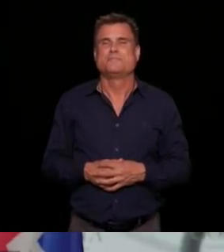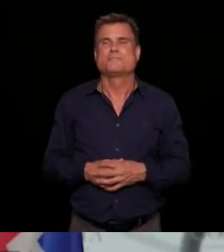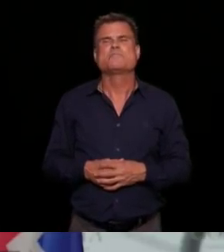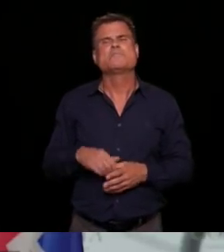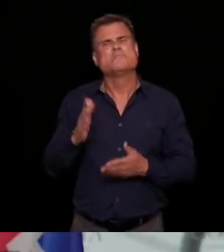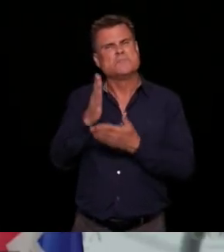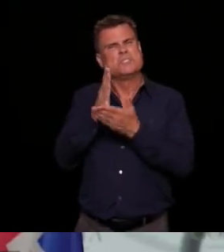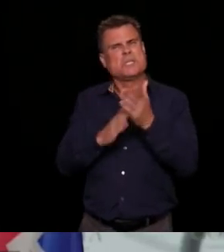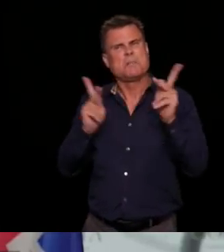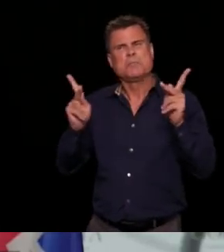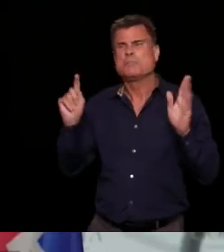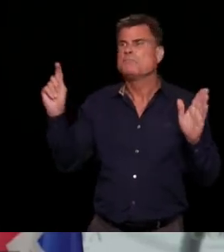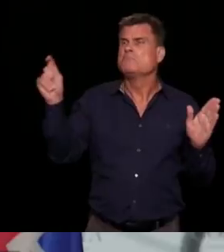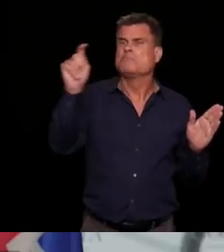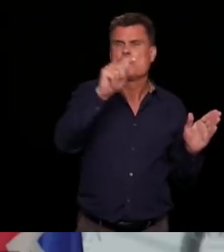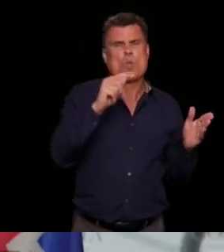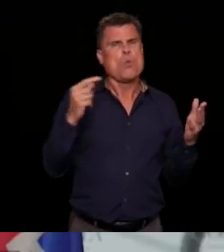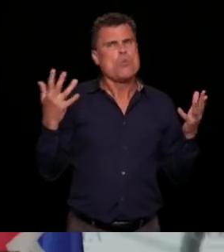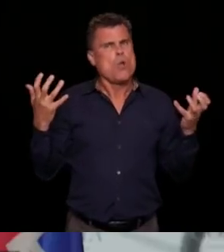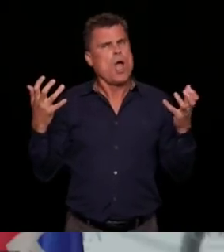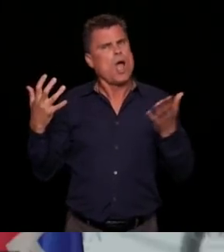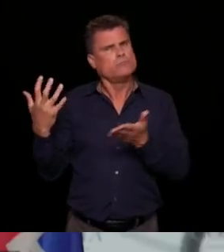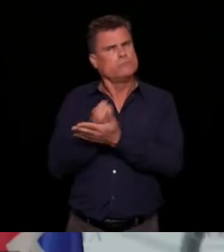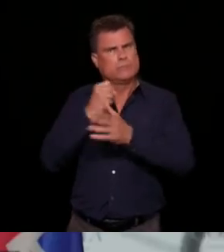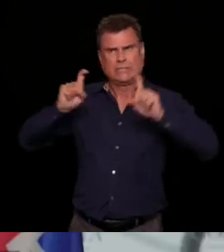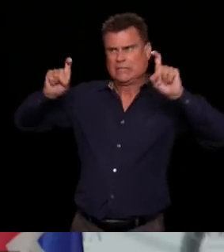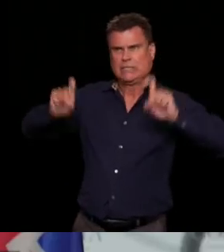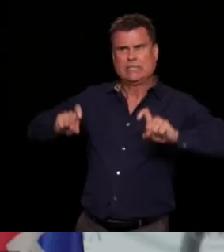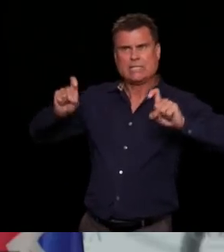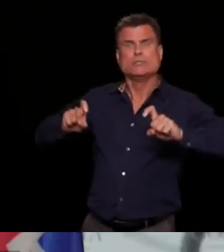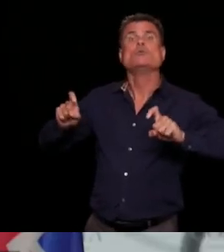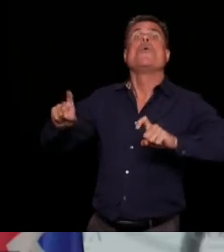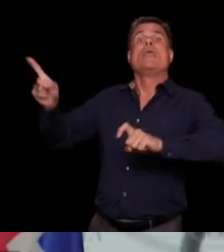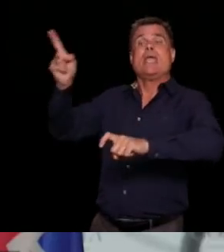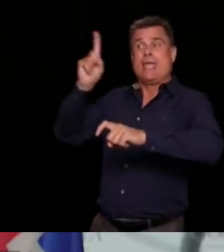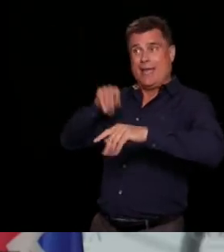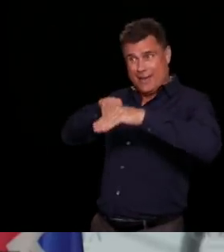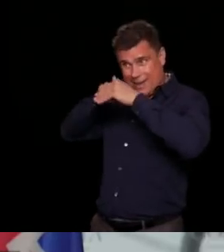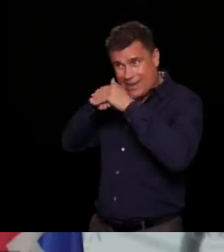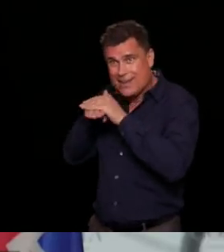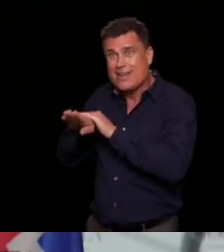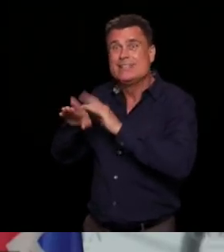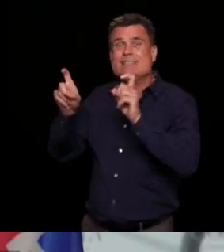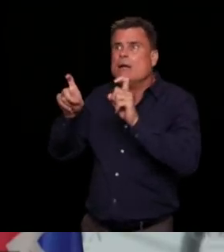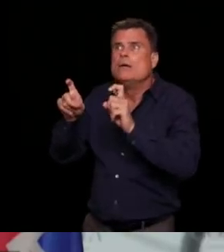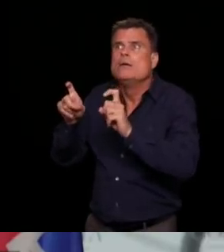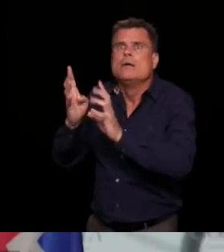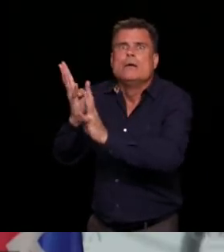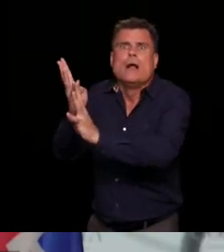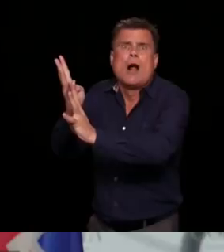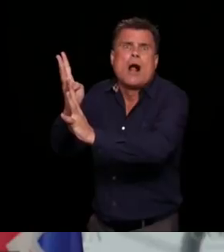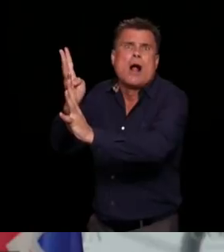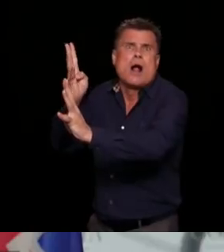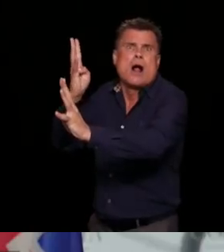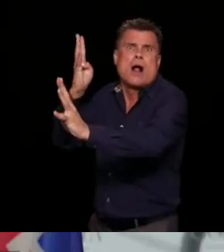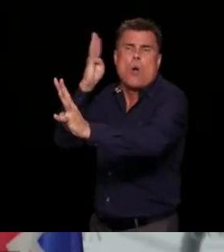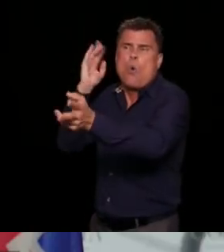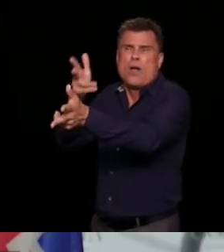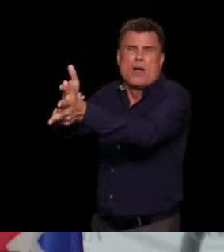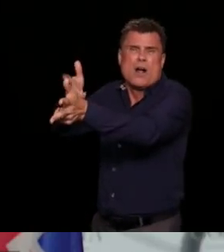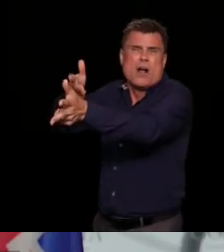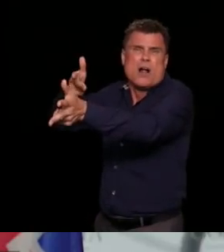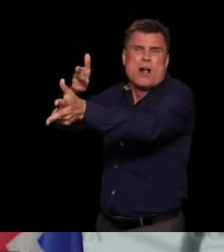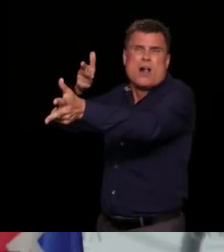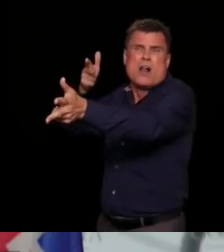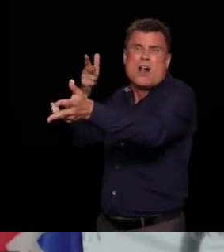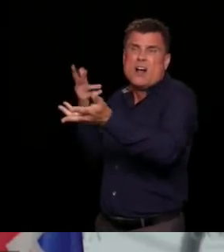to get tested, they're told to get tested, and then when they go line up, they can't really find anywhere where they don't have to wait a long time in order to